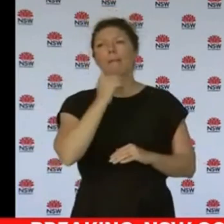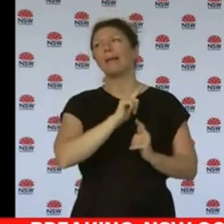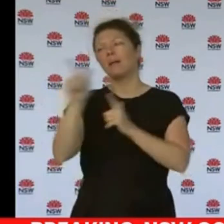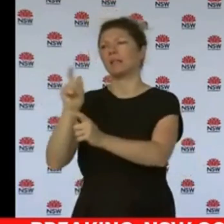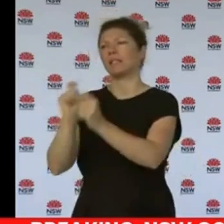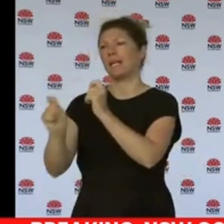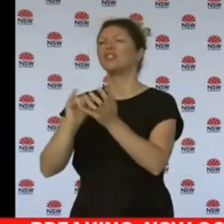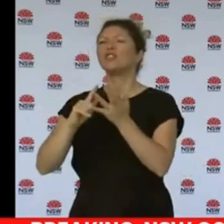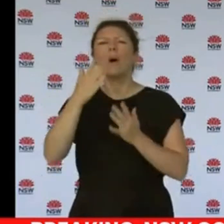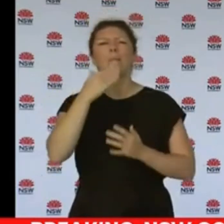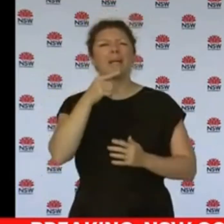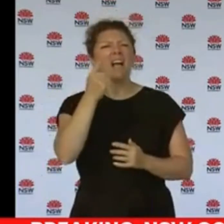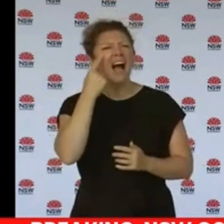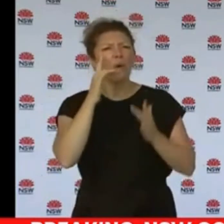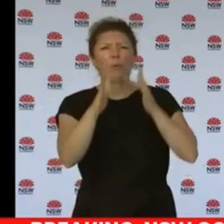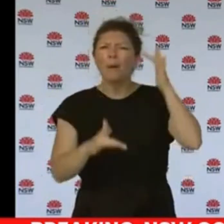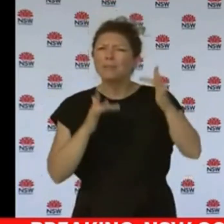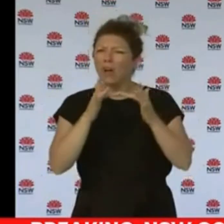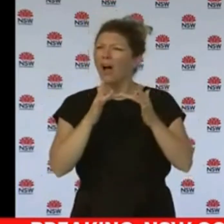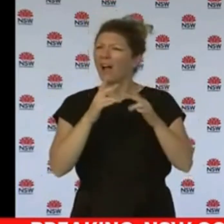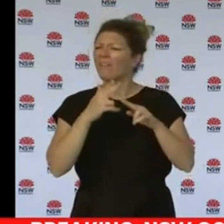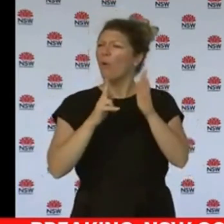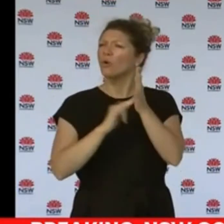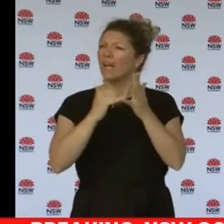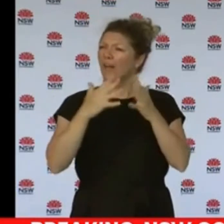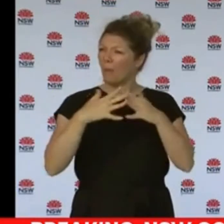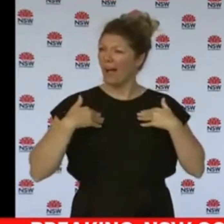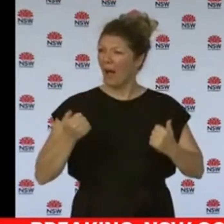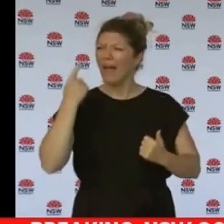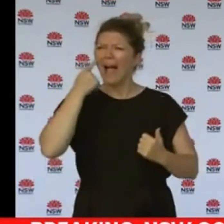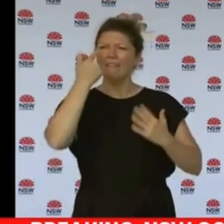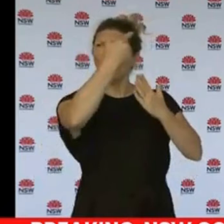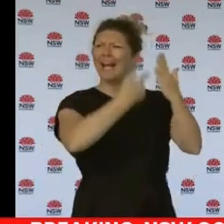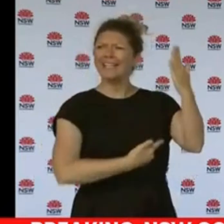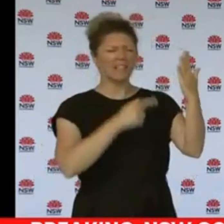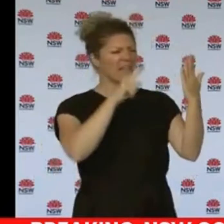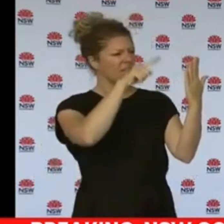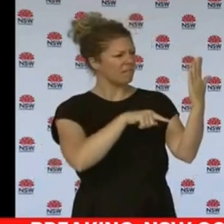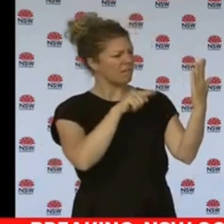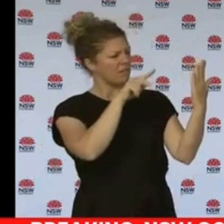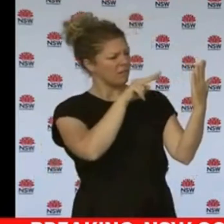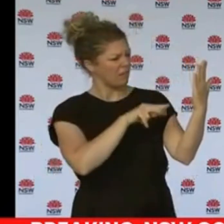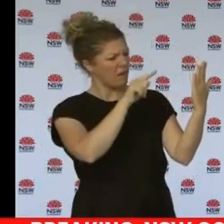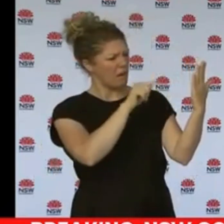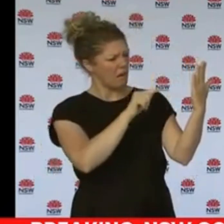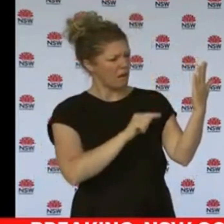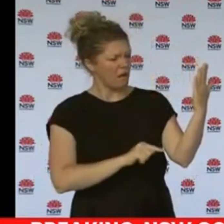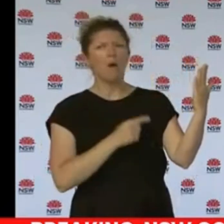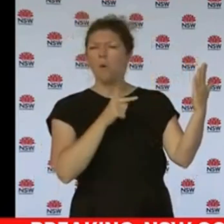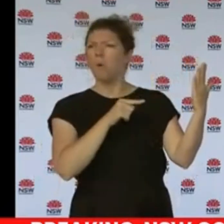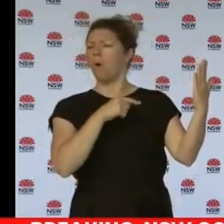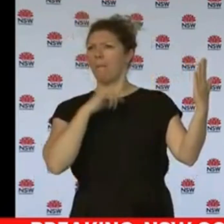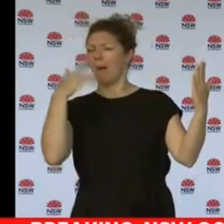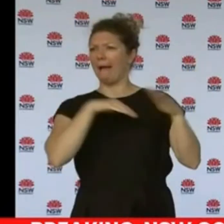South Wales Government website and keep yourself appraised of any new venues that are listed there. So we did